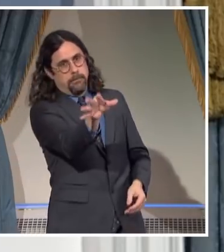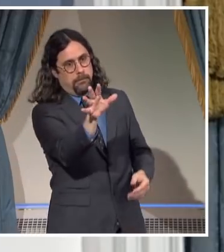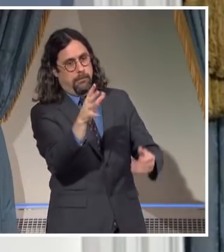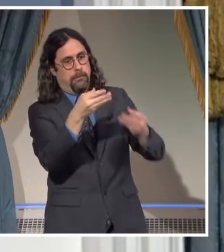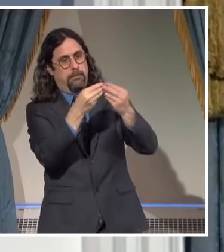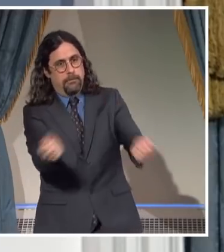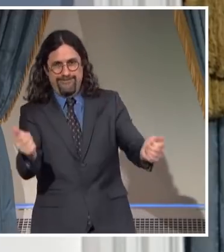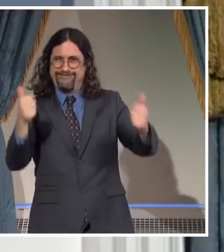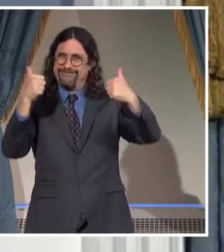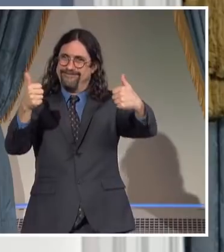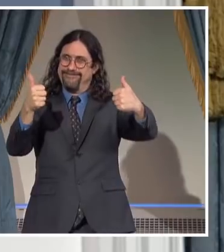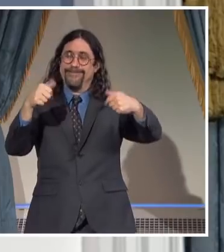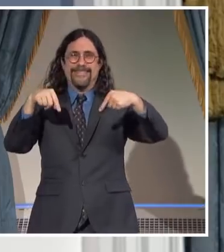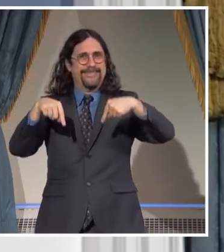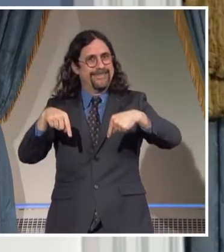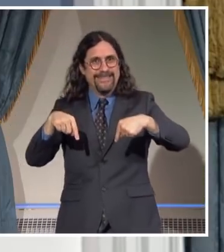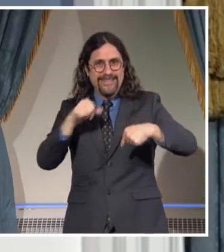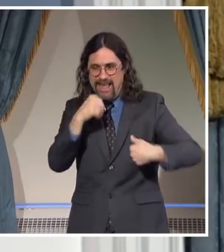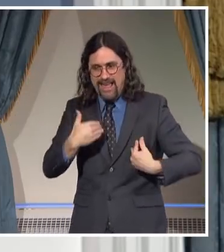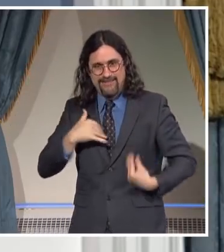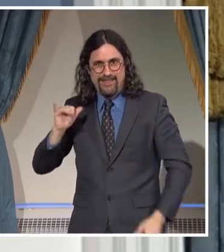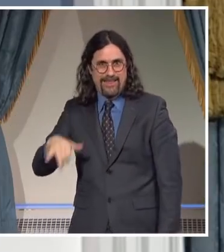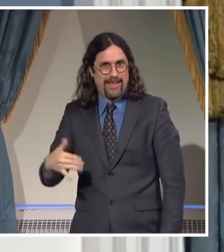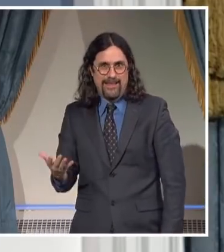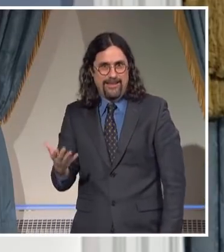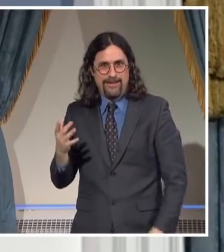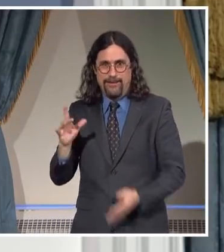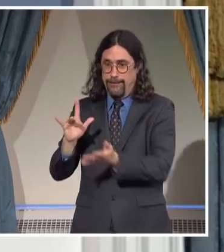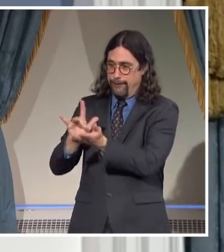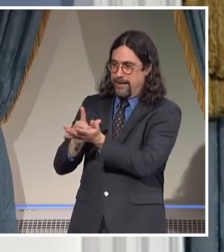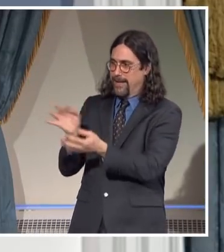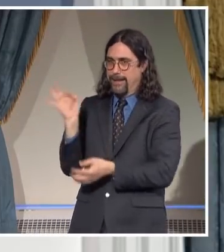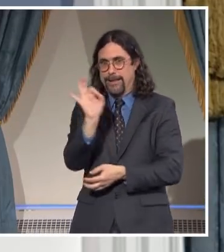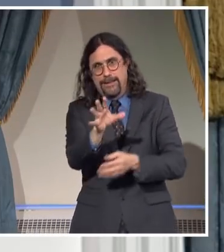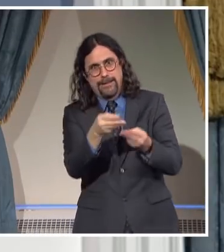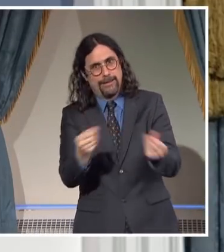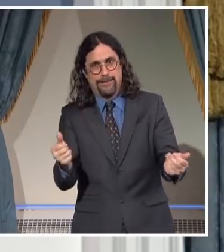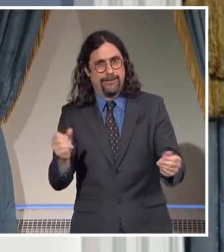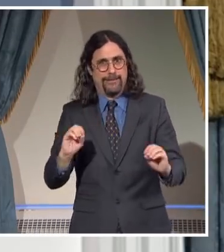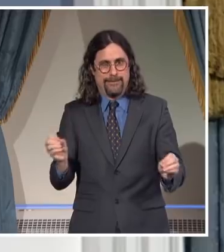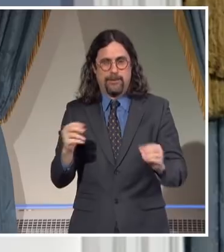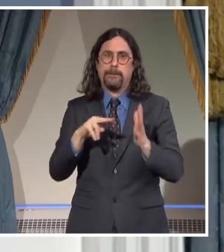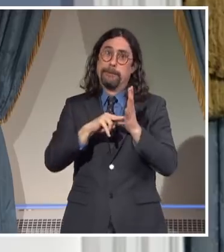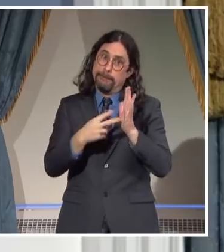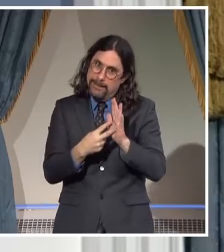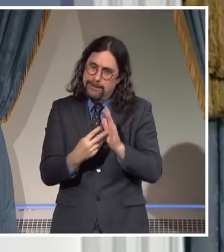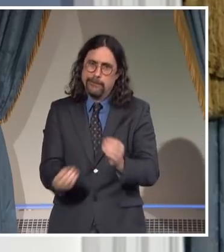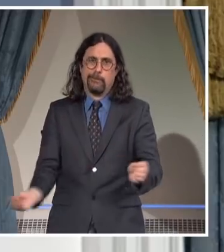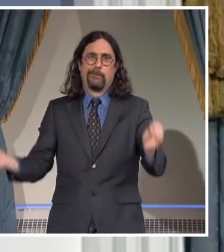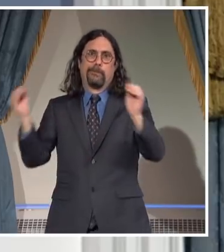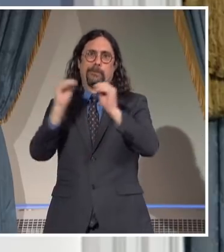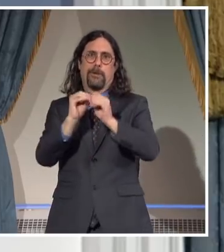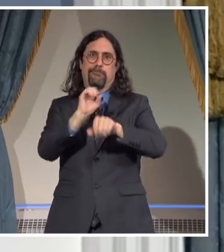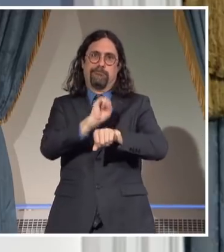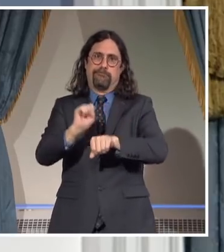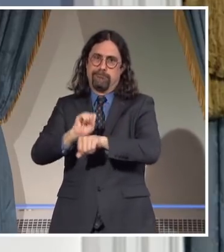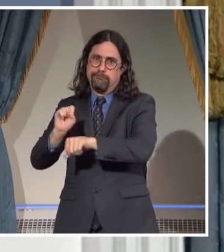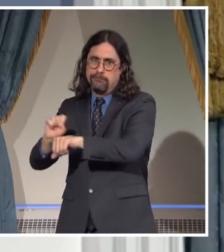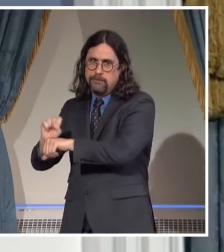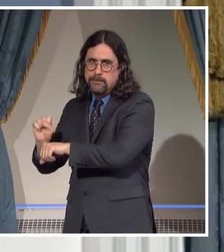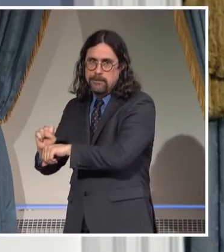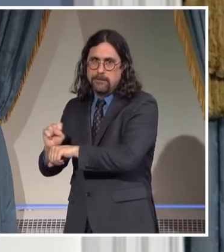you walked into Elmhurst, you would see a lot of heroic doctors and nurses who are working very